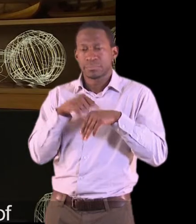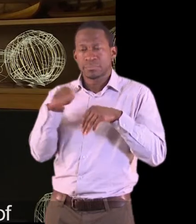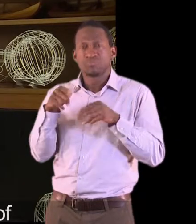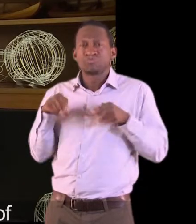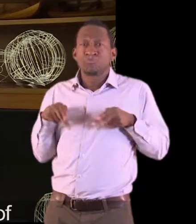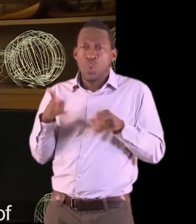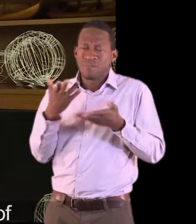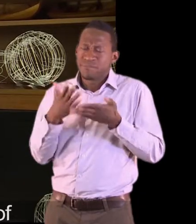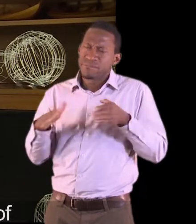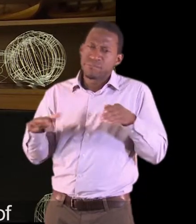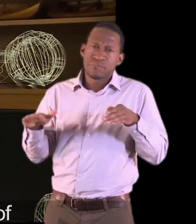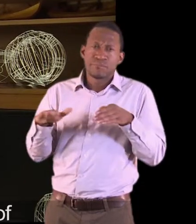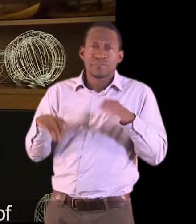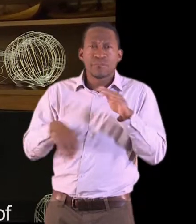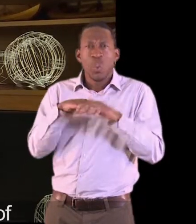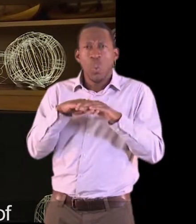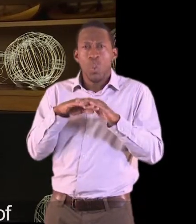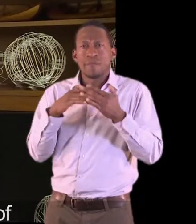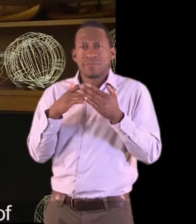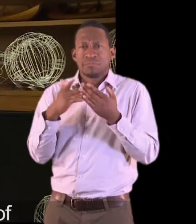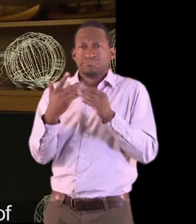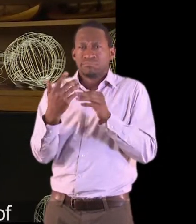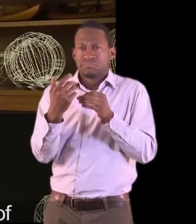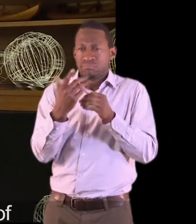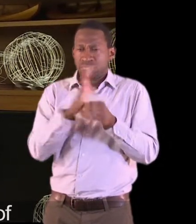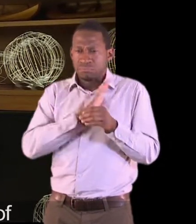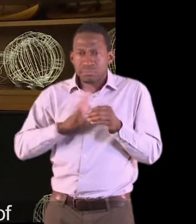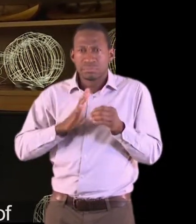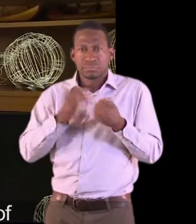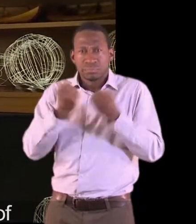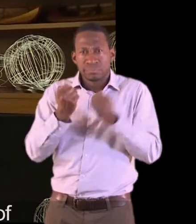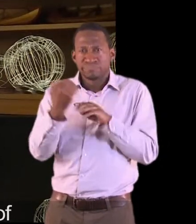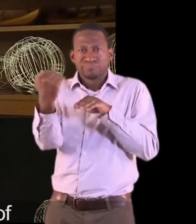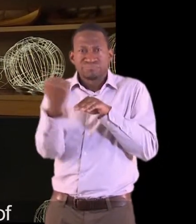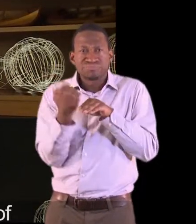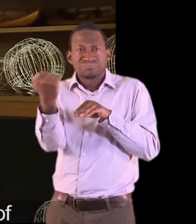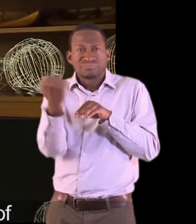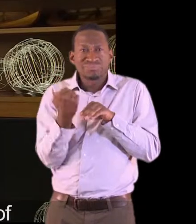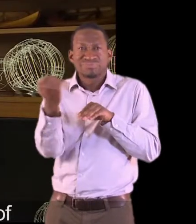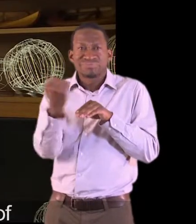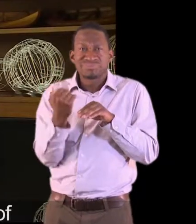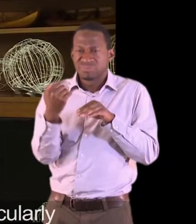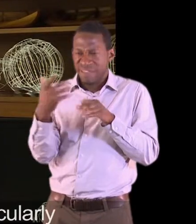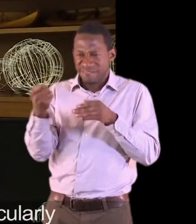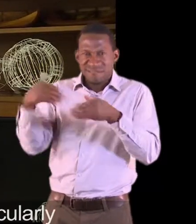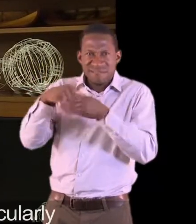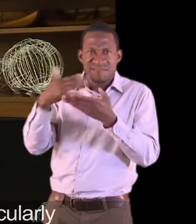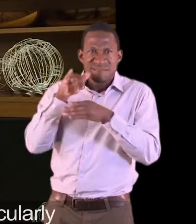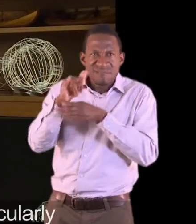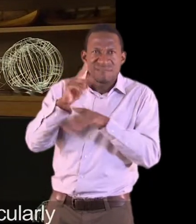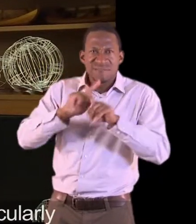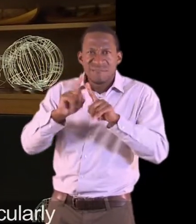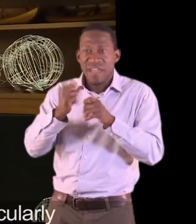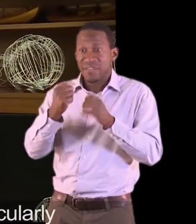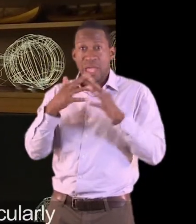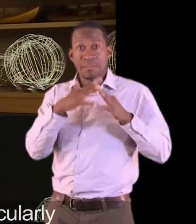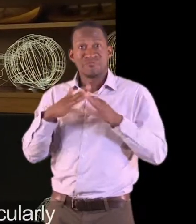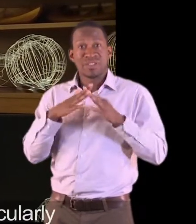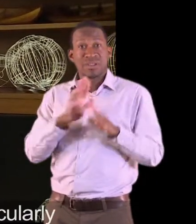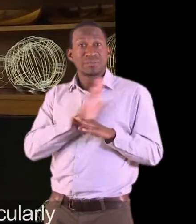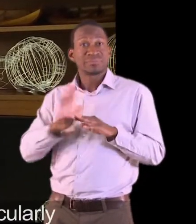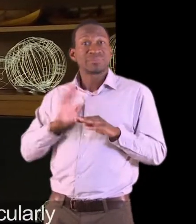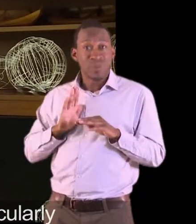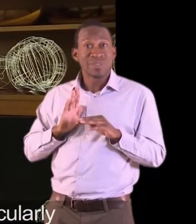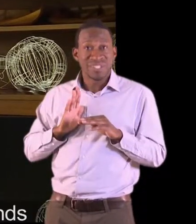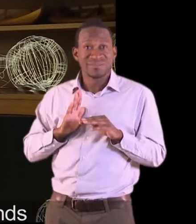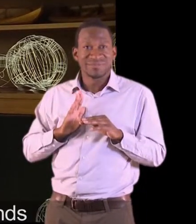roads were full of convoys, Army, Air Force, and the Yanks were particularly good because